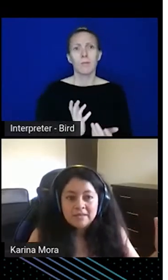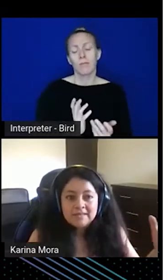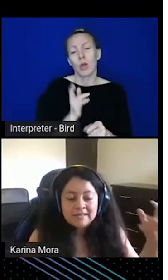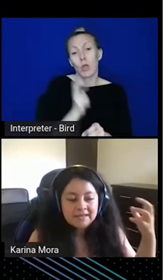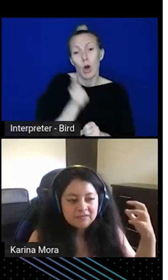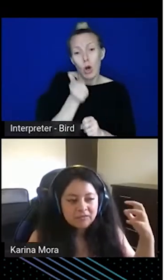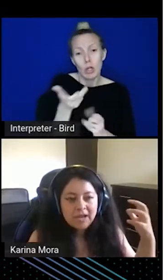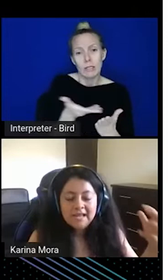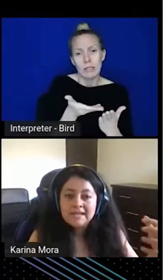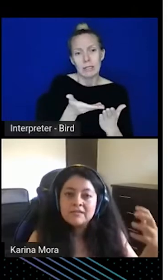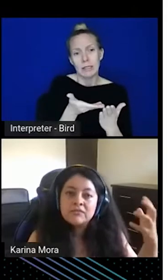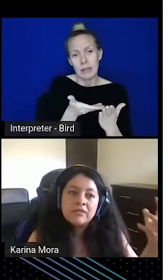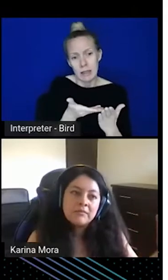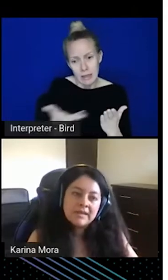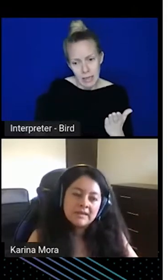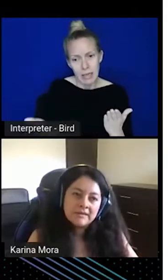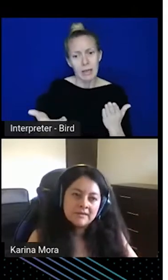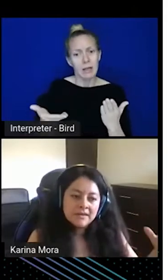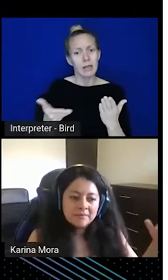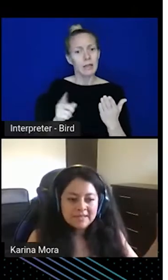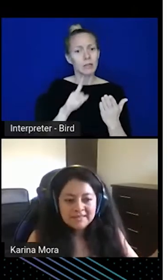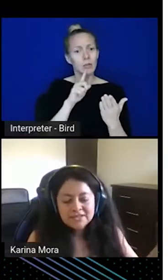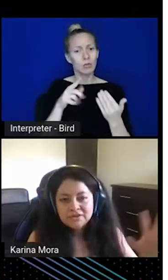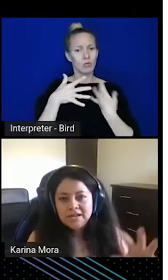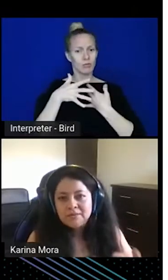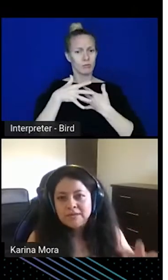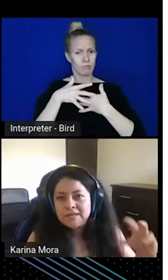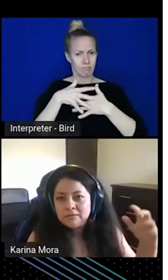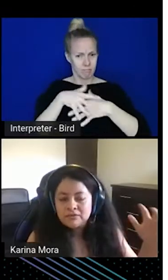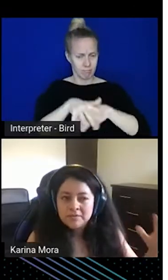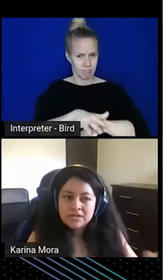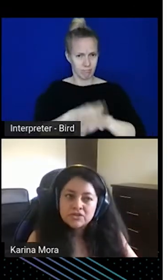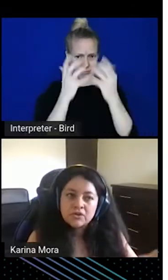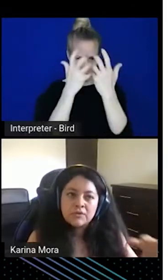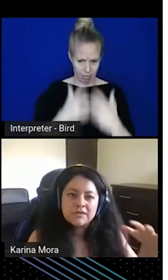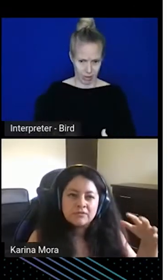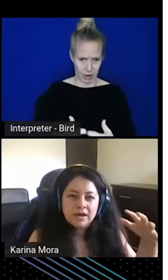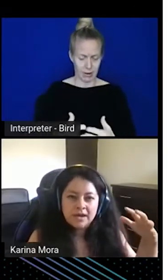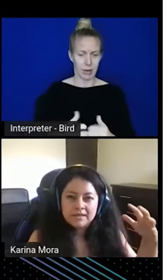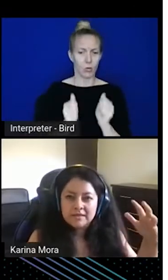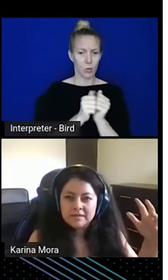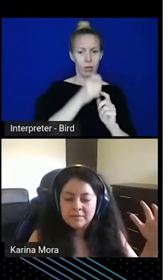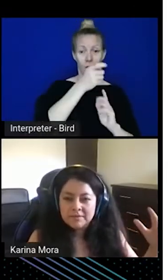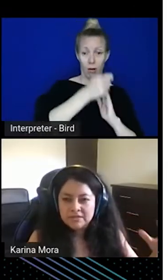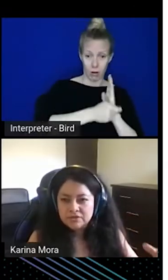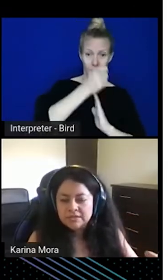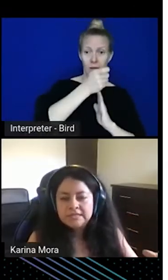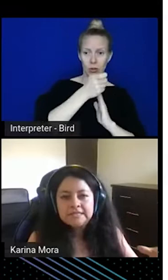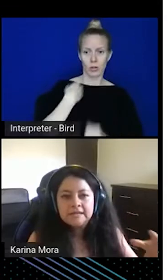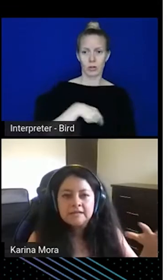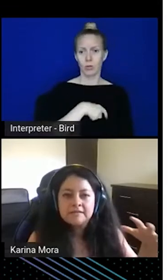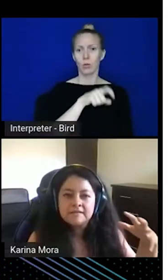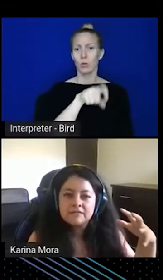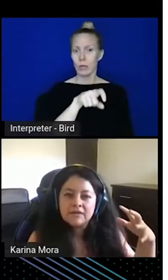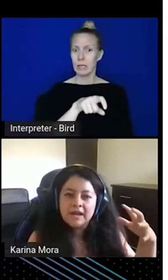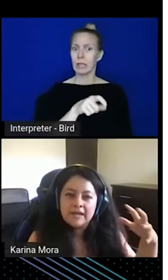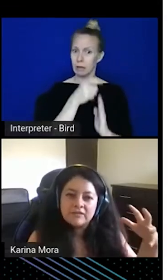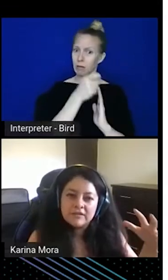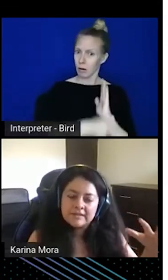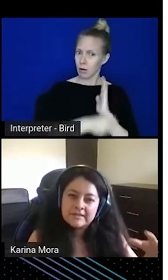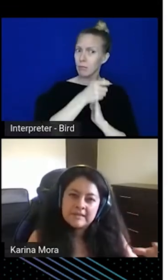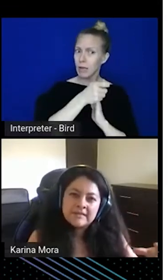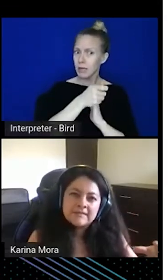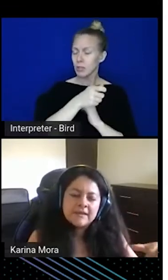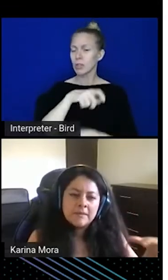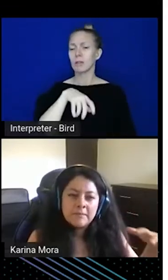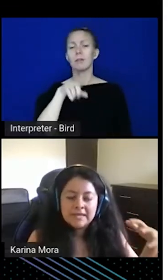as I commented, is to align it to a domain. But additionally, we need automation. We need to hide the implementation details, decentralize